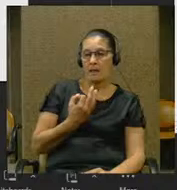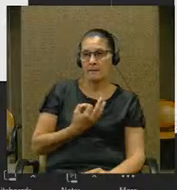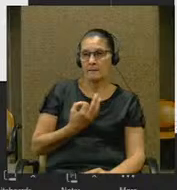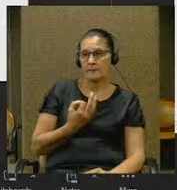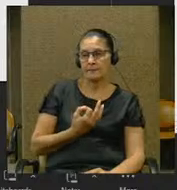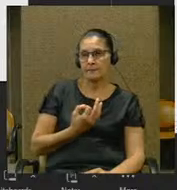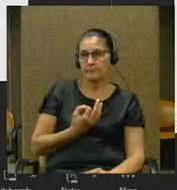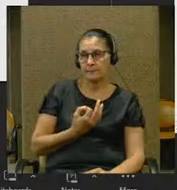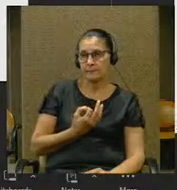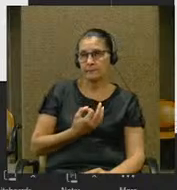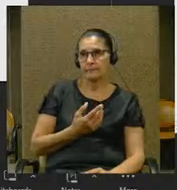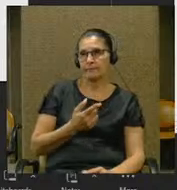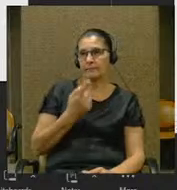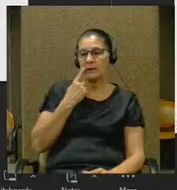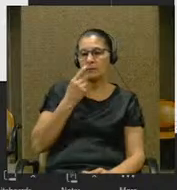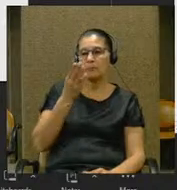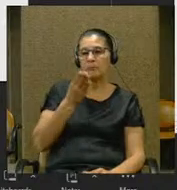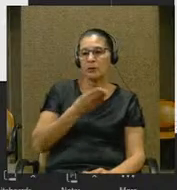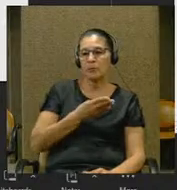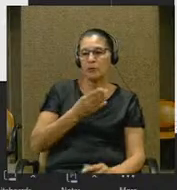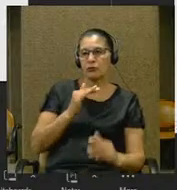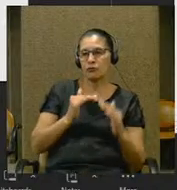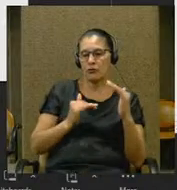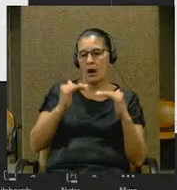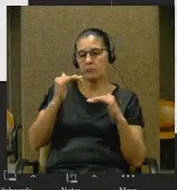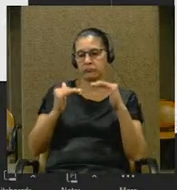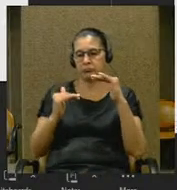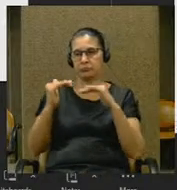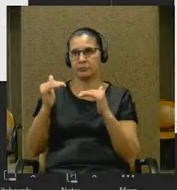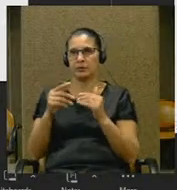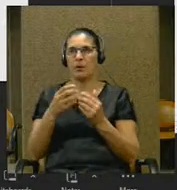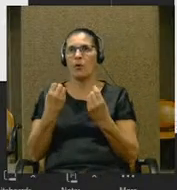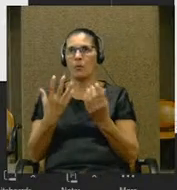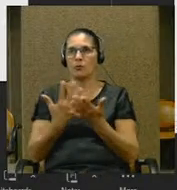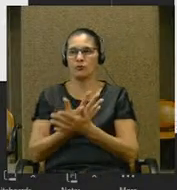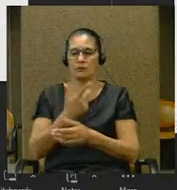disproportionately affected our Indigenous population.